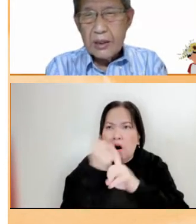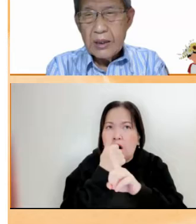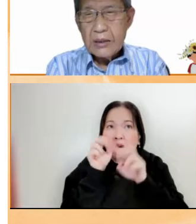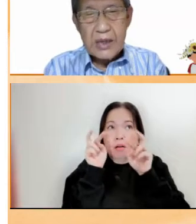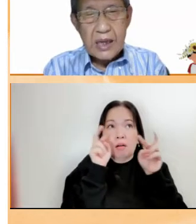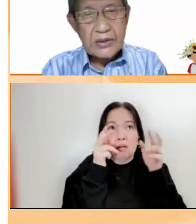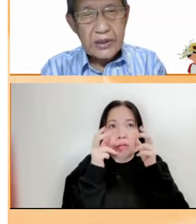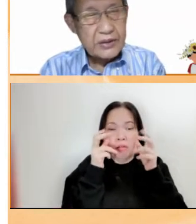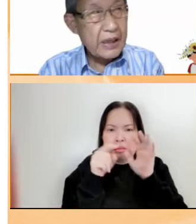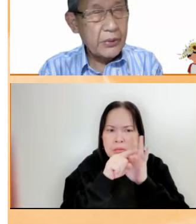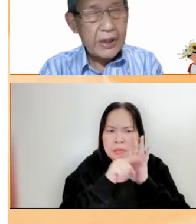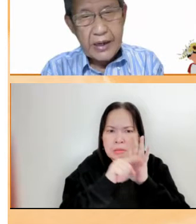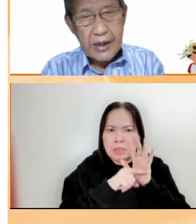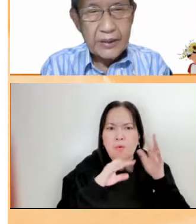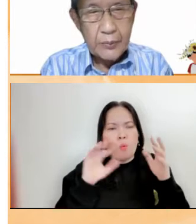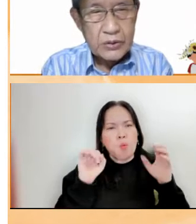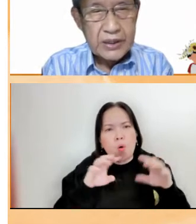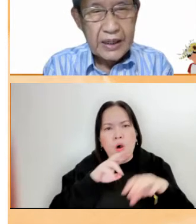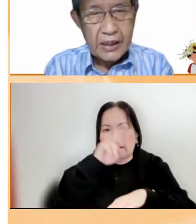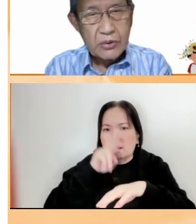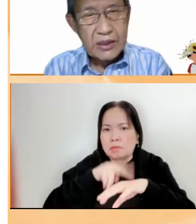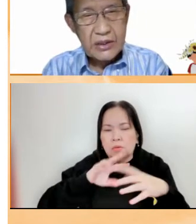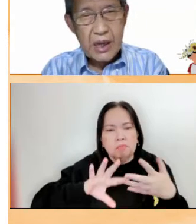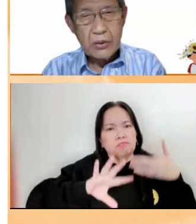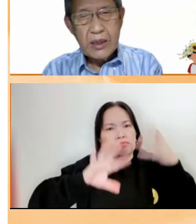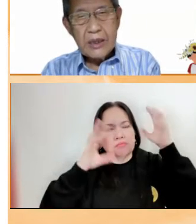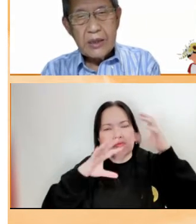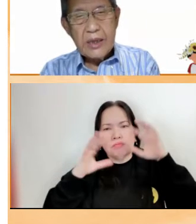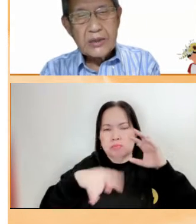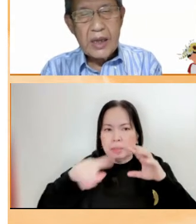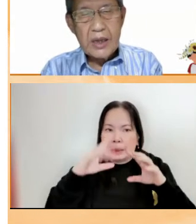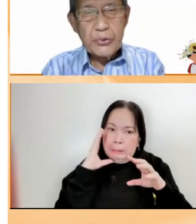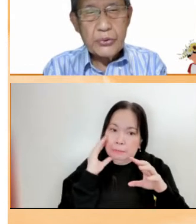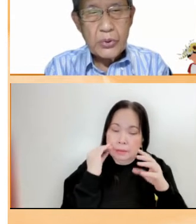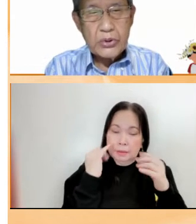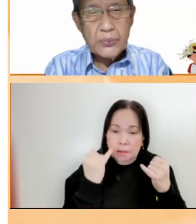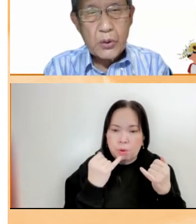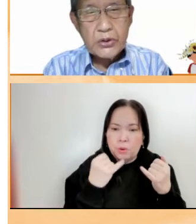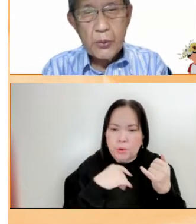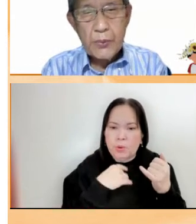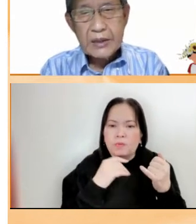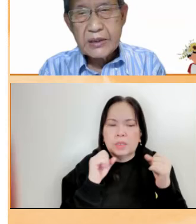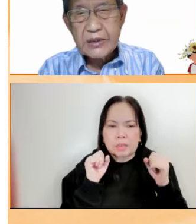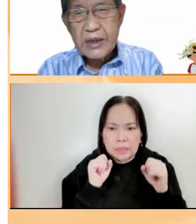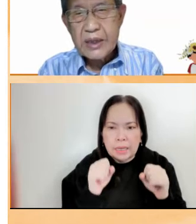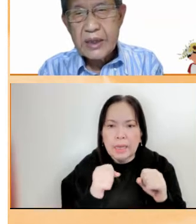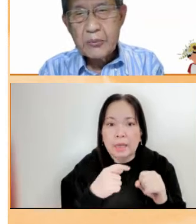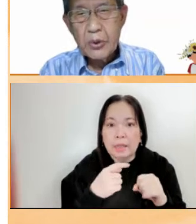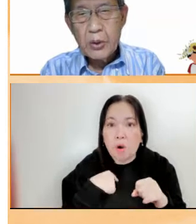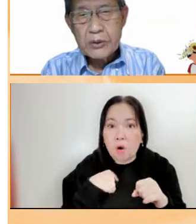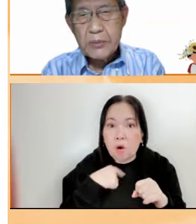natural disasters that we are having mostly around us now. This can produce post-traumatic